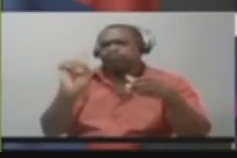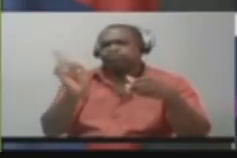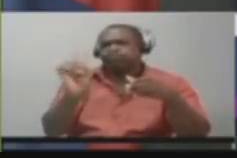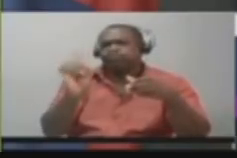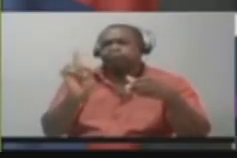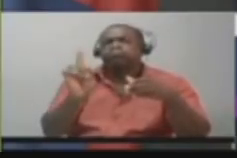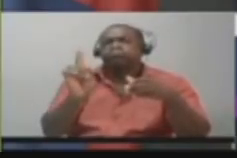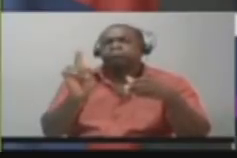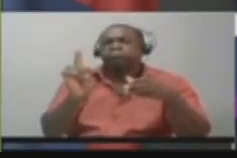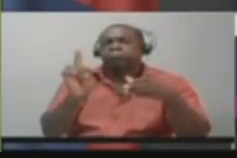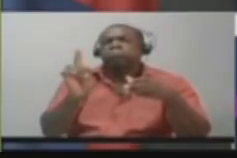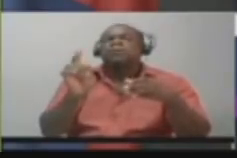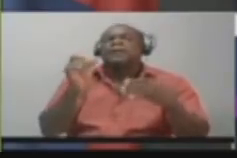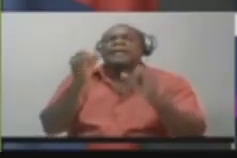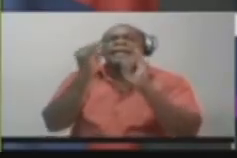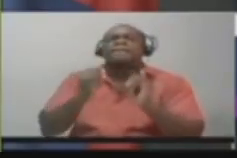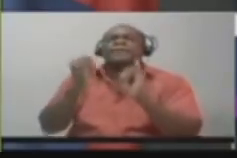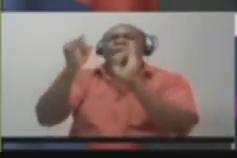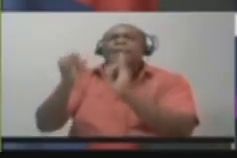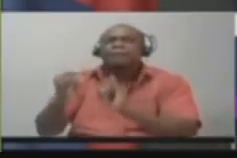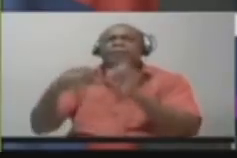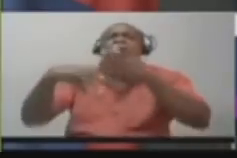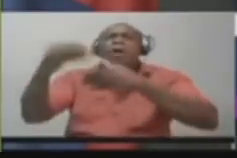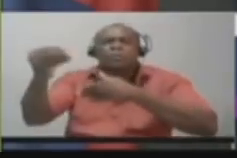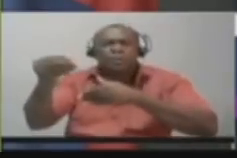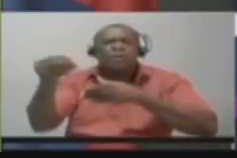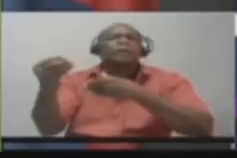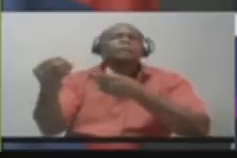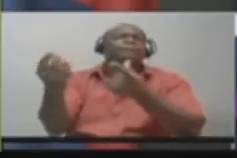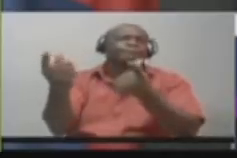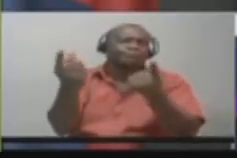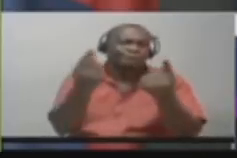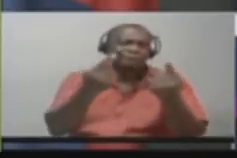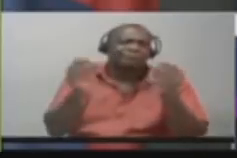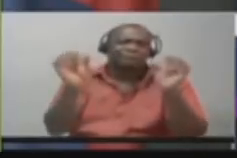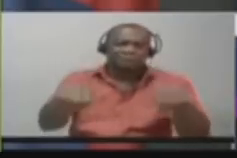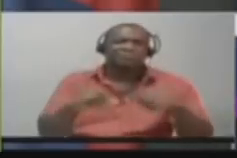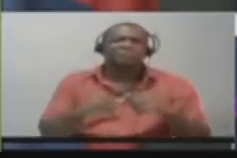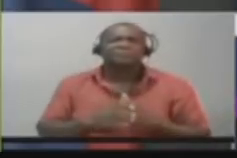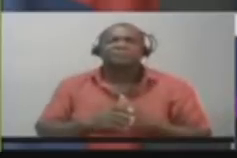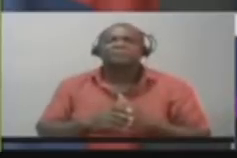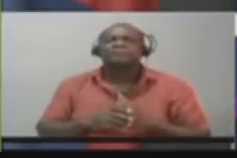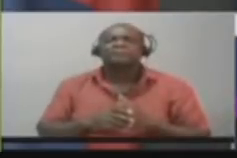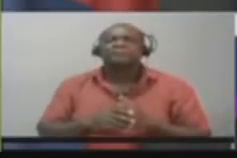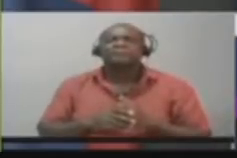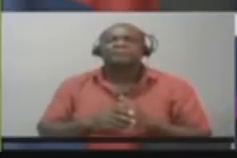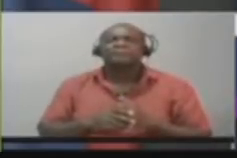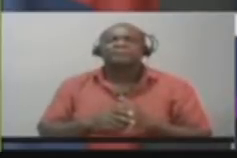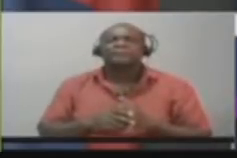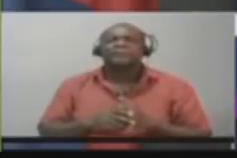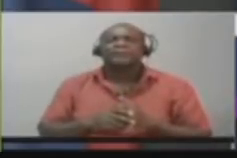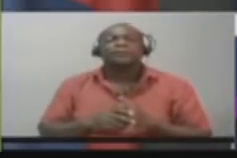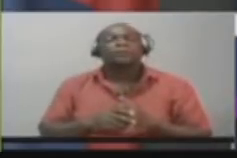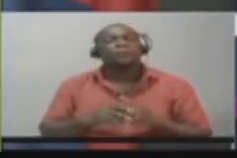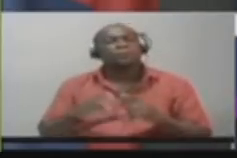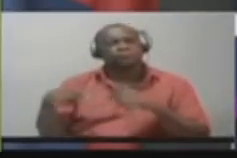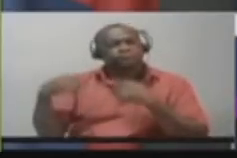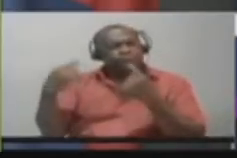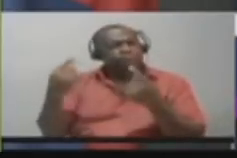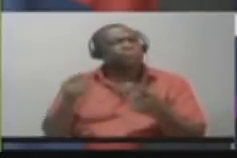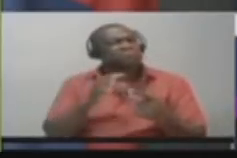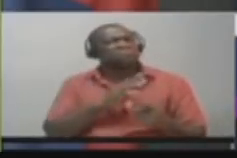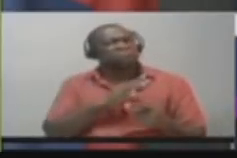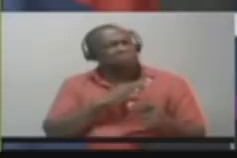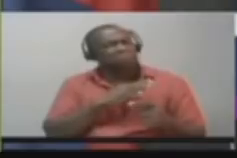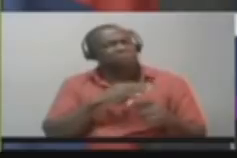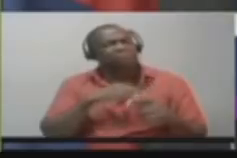continue to get the benefits of doing well. And I'm confident that by the middle of August, we could be telling